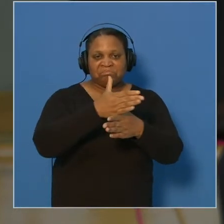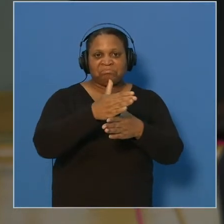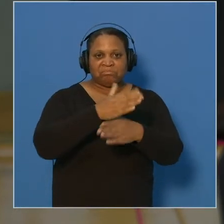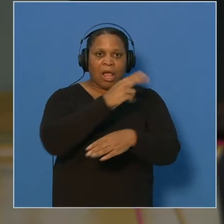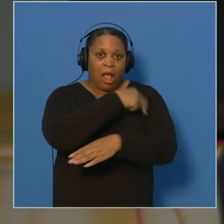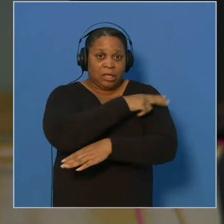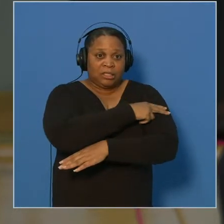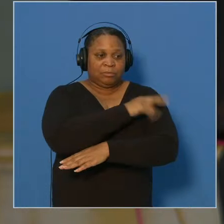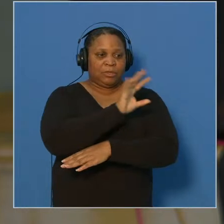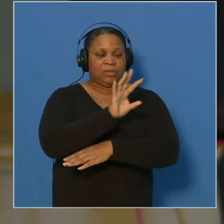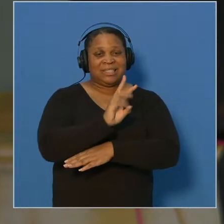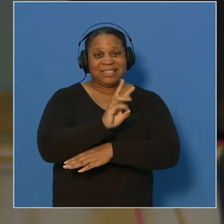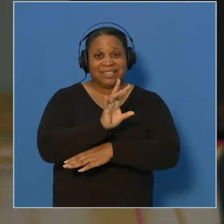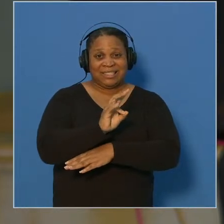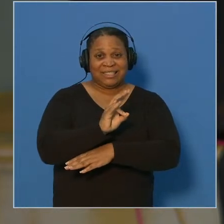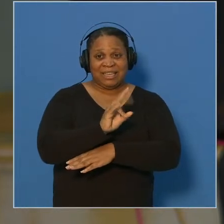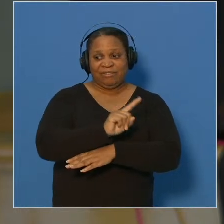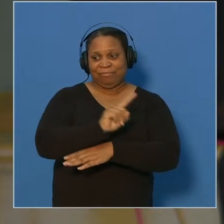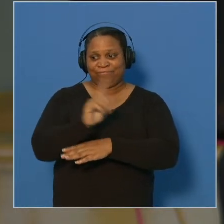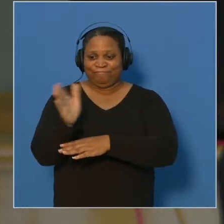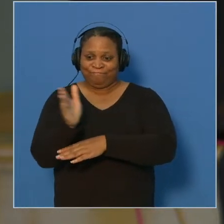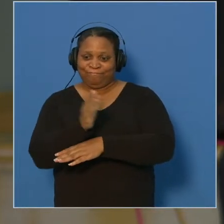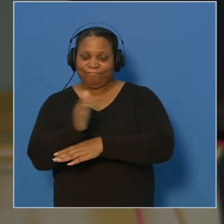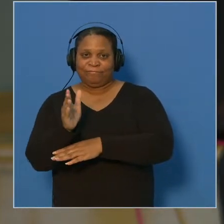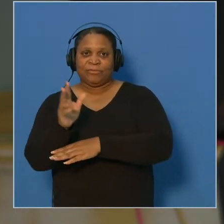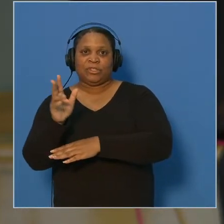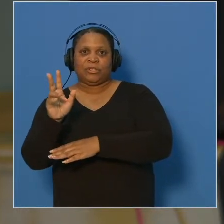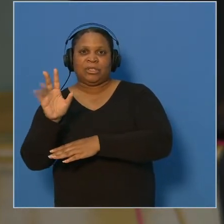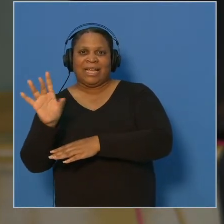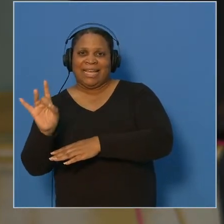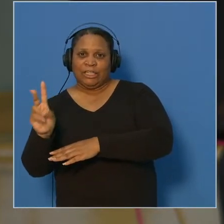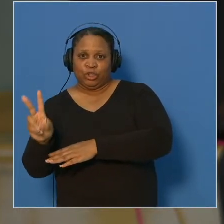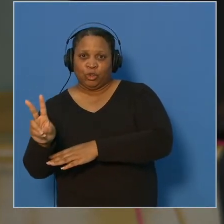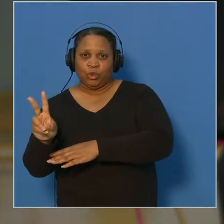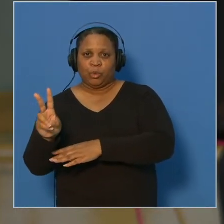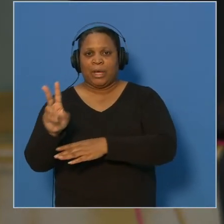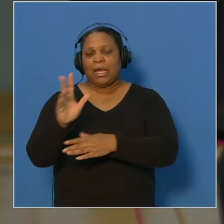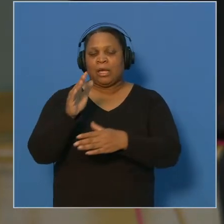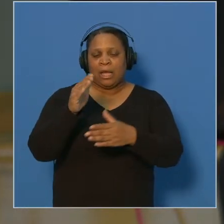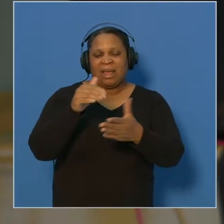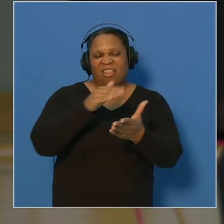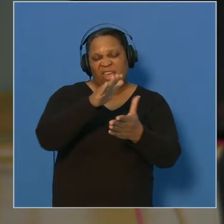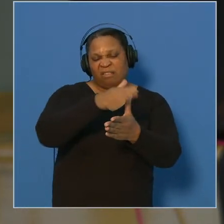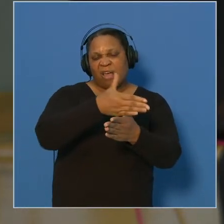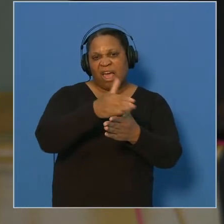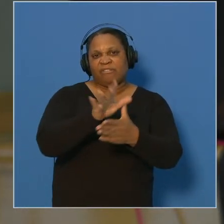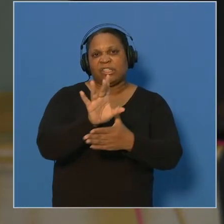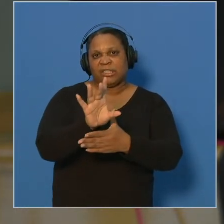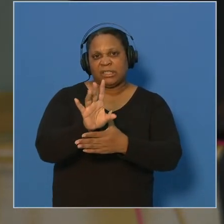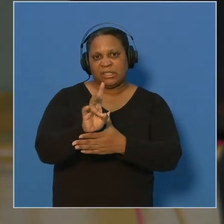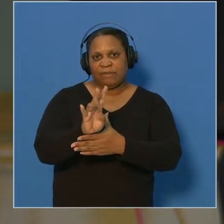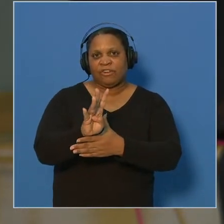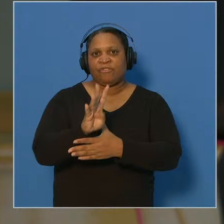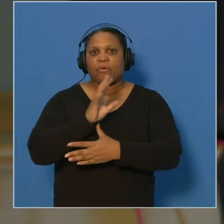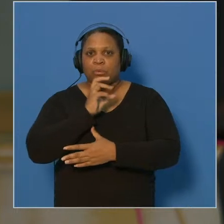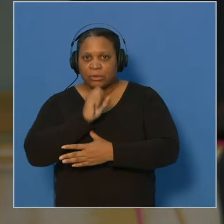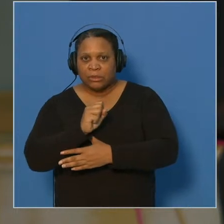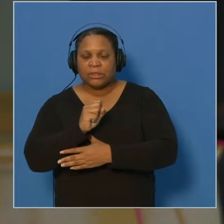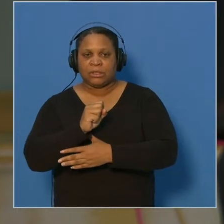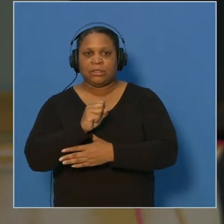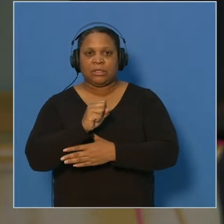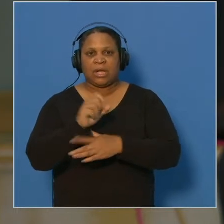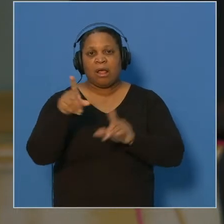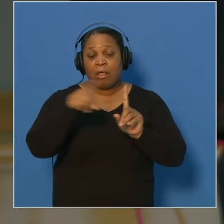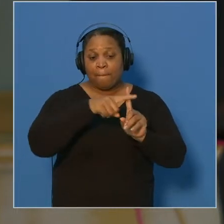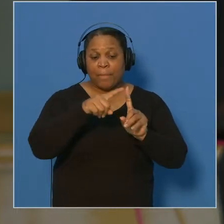between 67 and 82 years, and the average age of those is 74. Out of the 83 positive cases